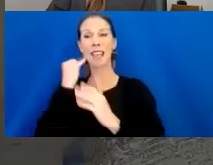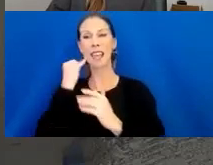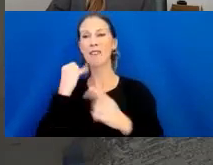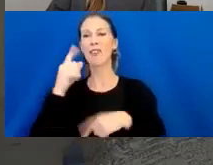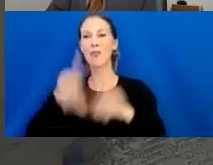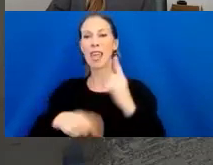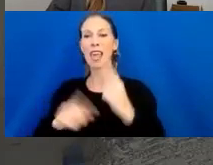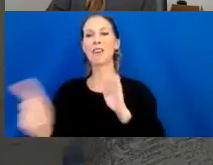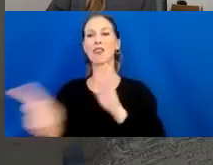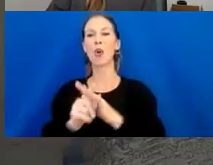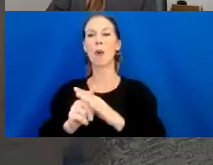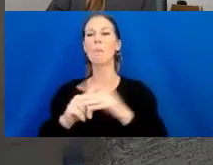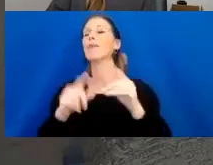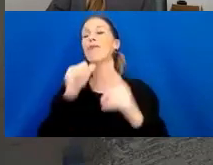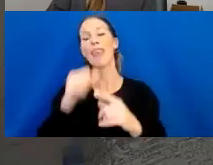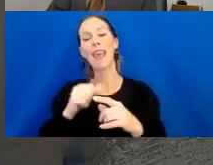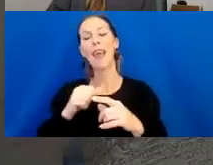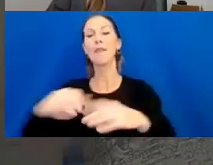deadline.